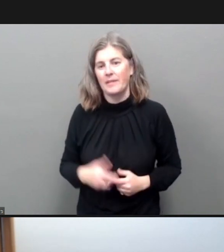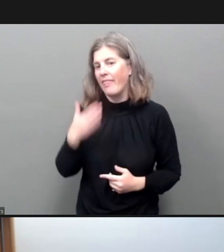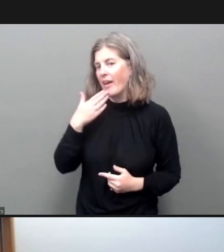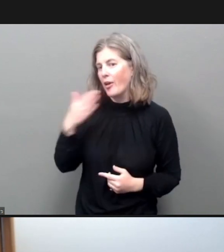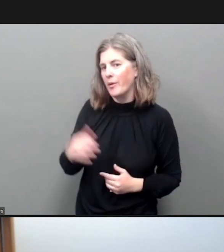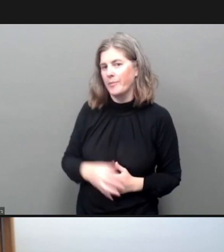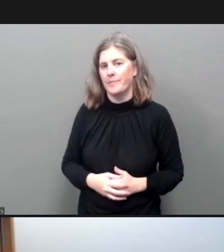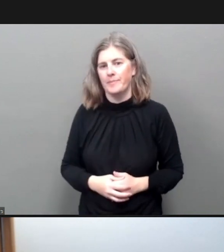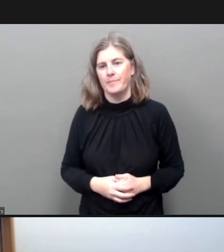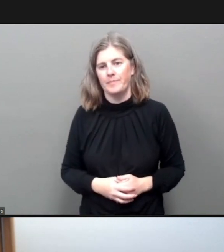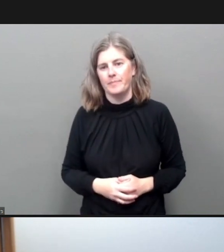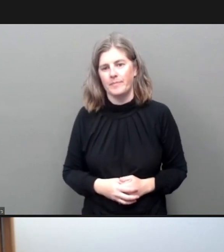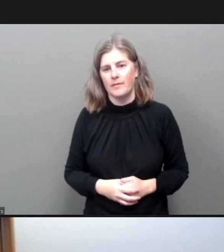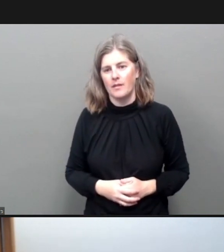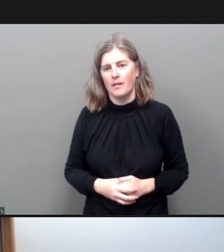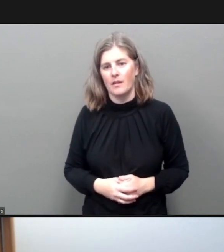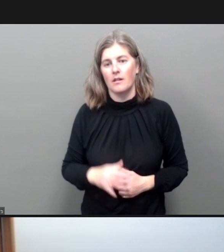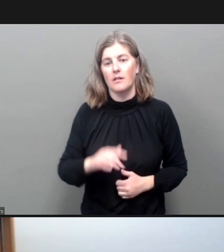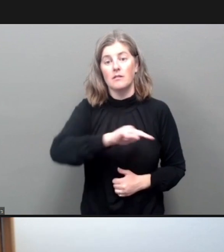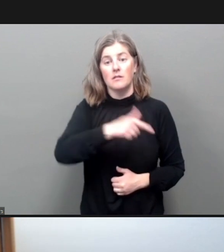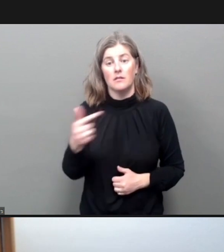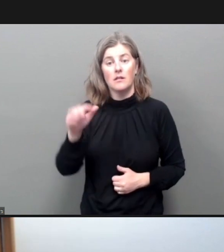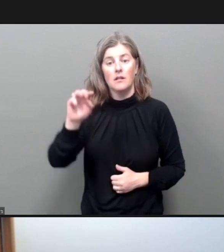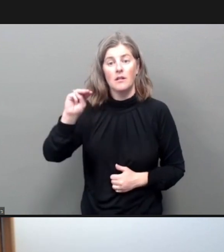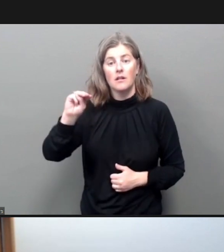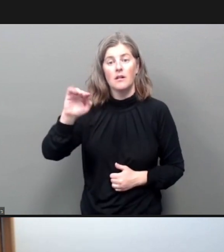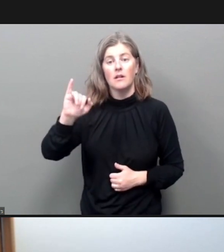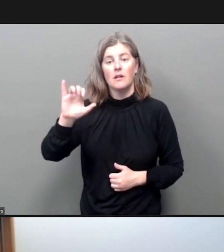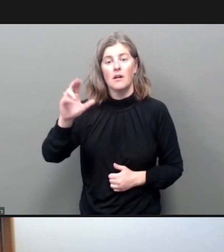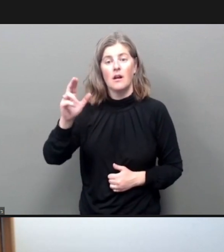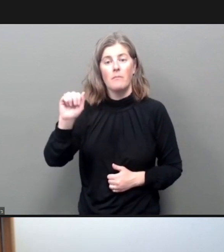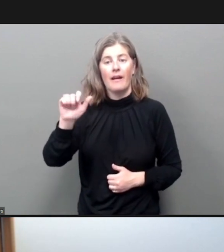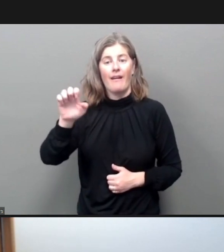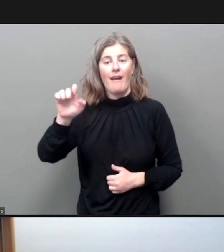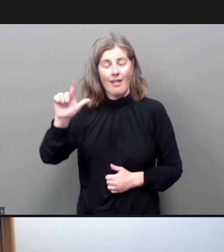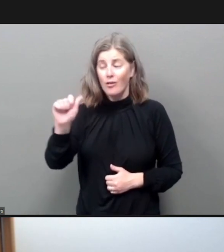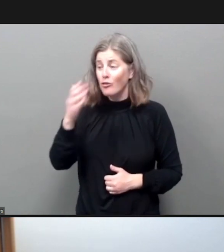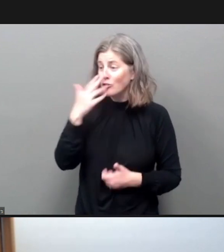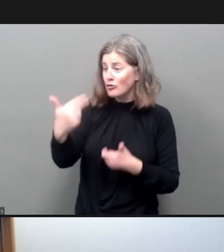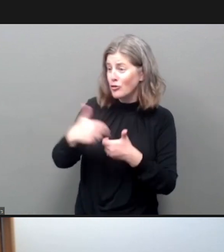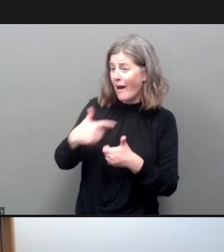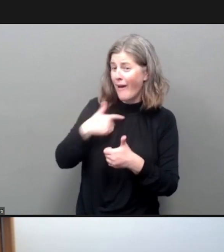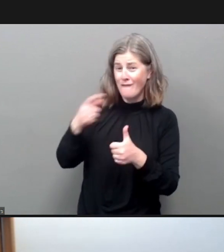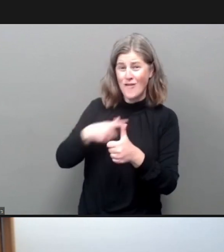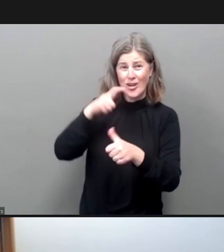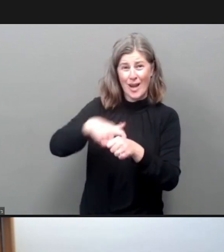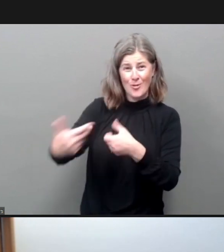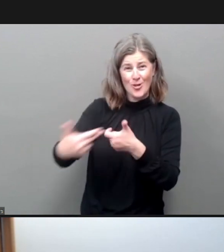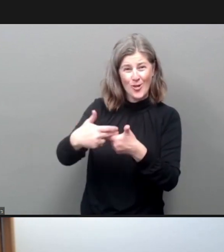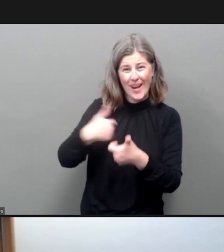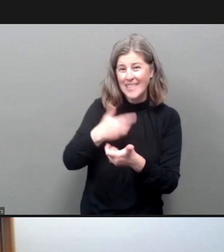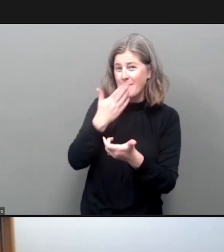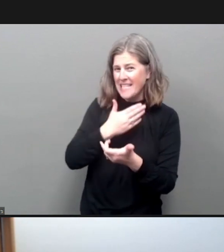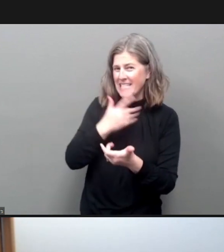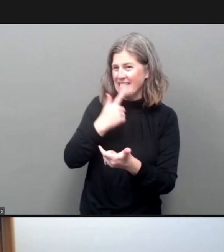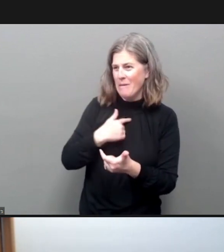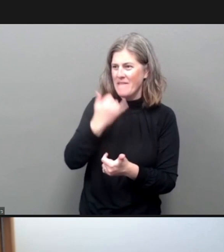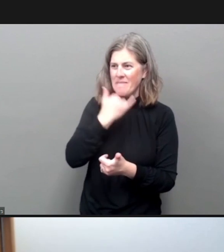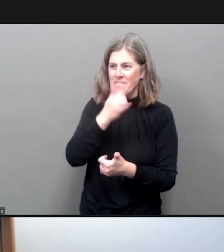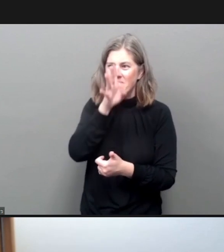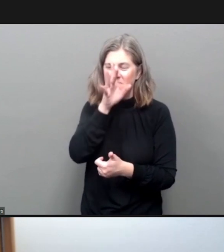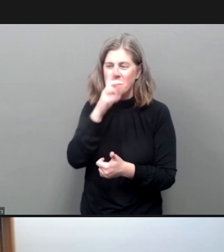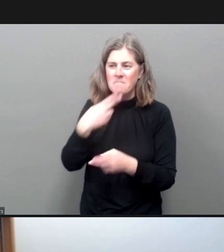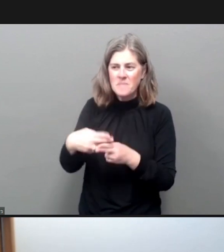All right, thanks so much. Next, we'll turn to Michaela. And Michaela, good to have you with us. I think this is the first time, so please correct my pronunciation and